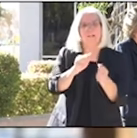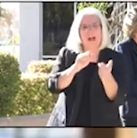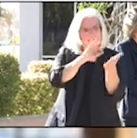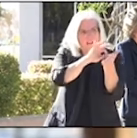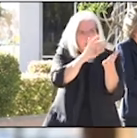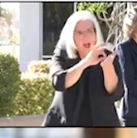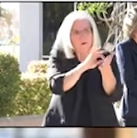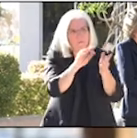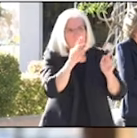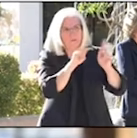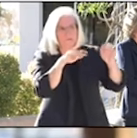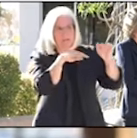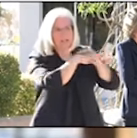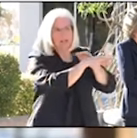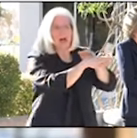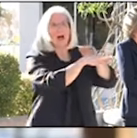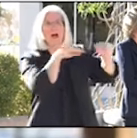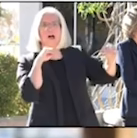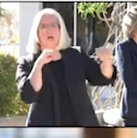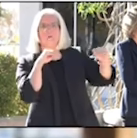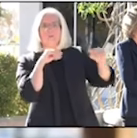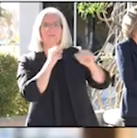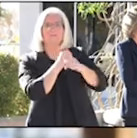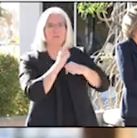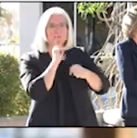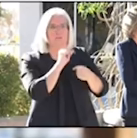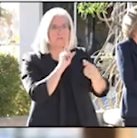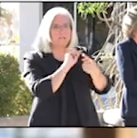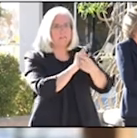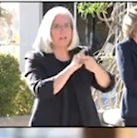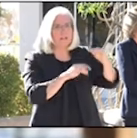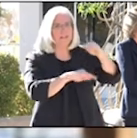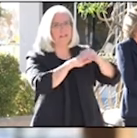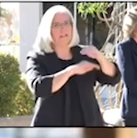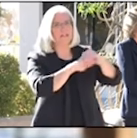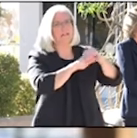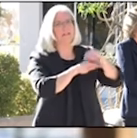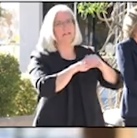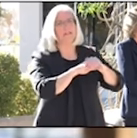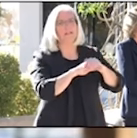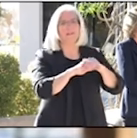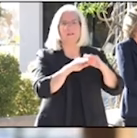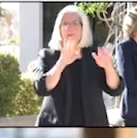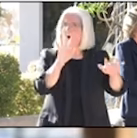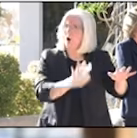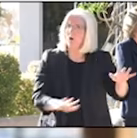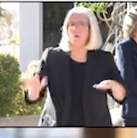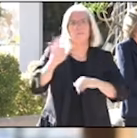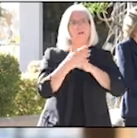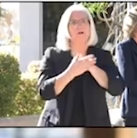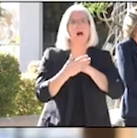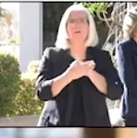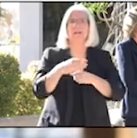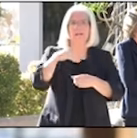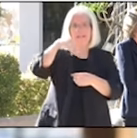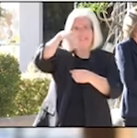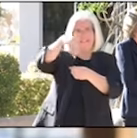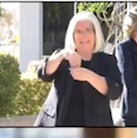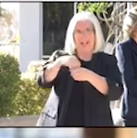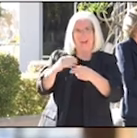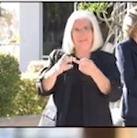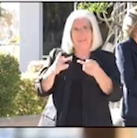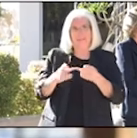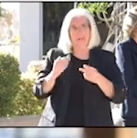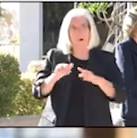Again, these capacity limits will be applying across the board to indoor facilities open to the public.